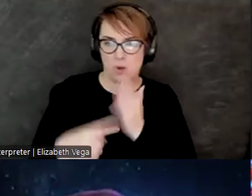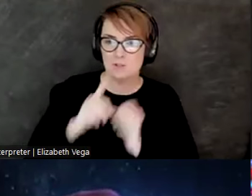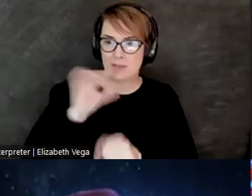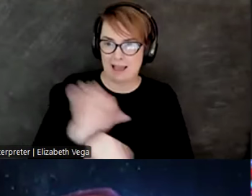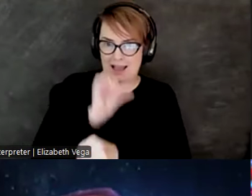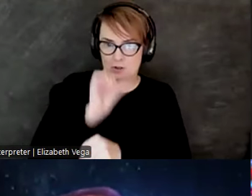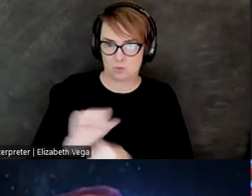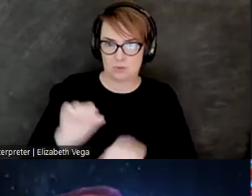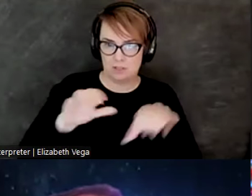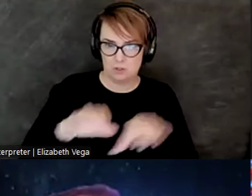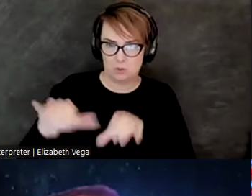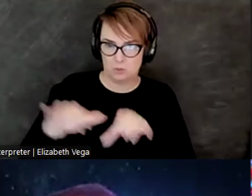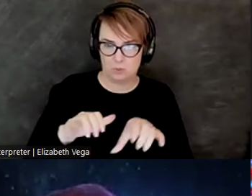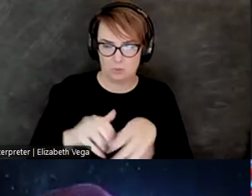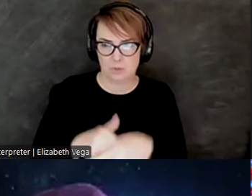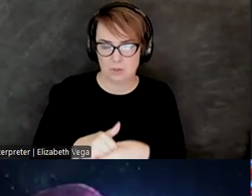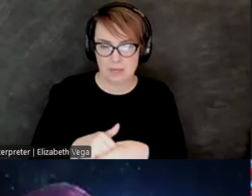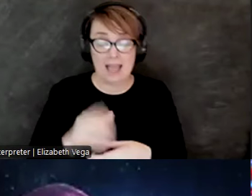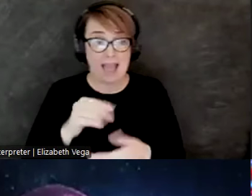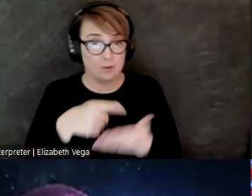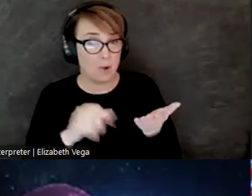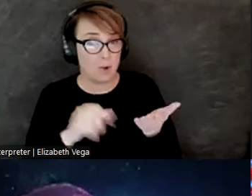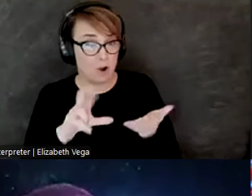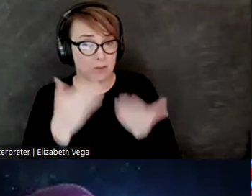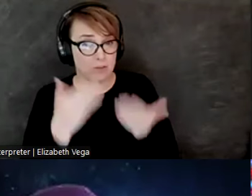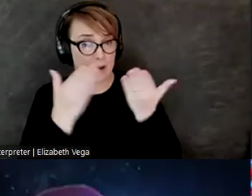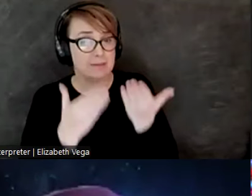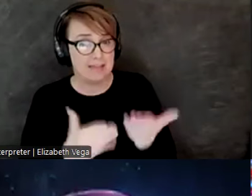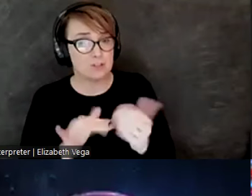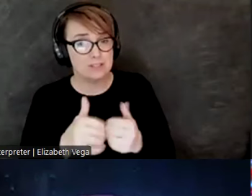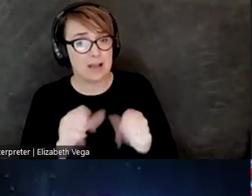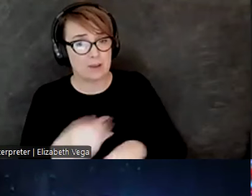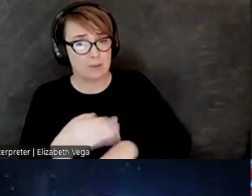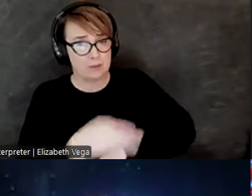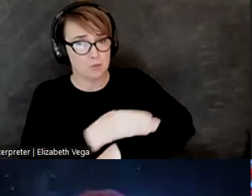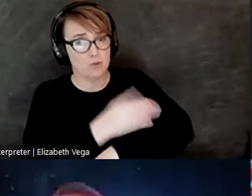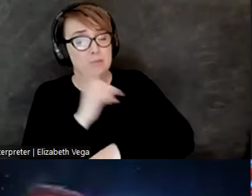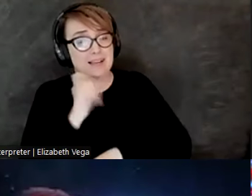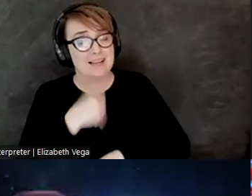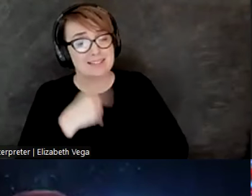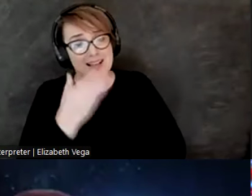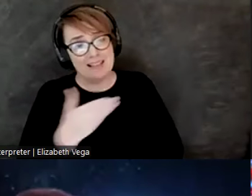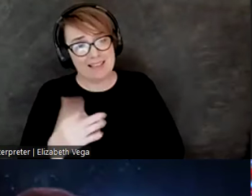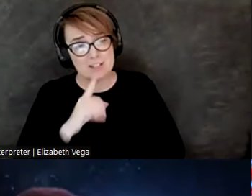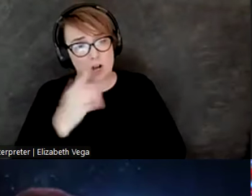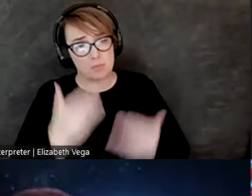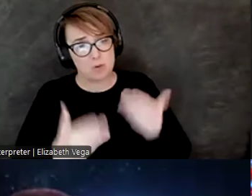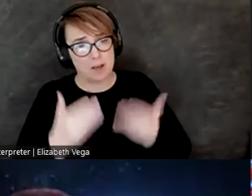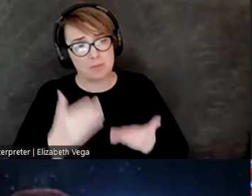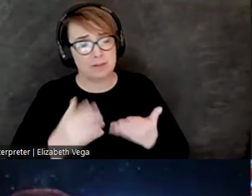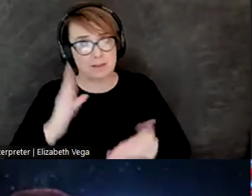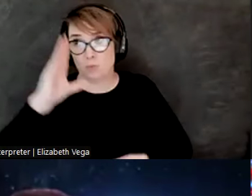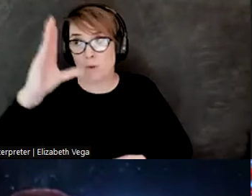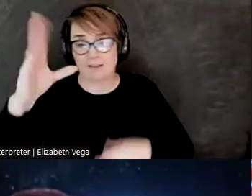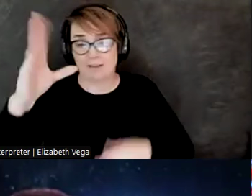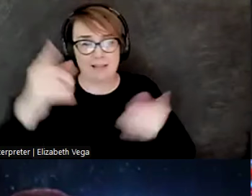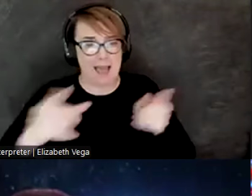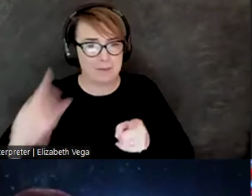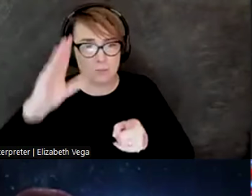And what is the recommendations? How do we improve? Because there are things that are probably coming down the pike, master plan, some things may